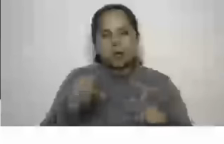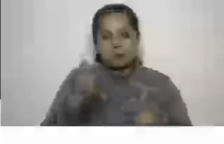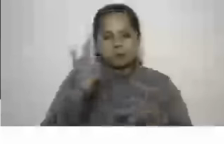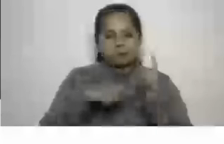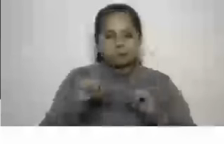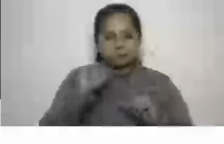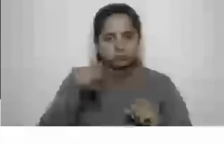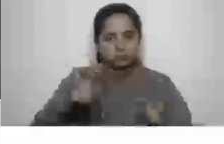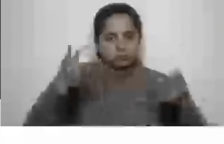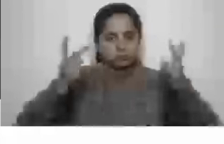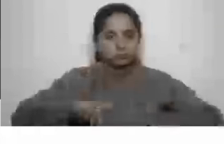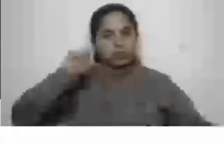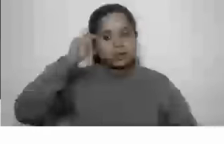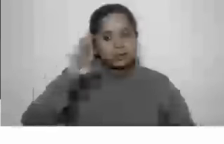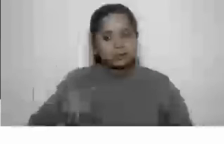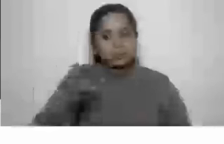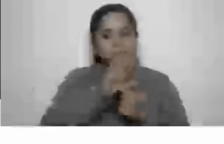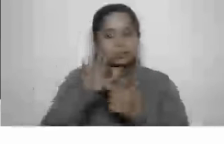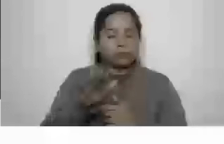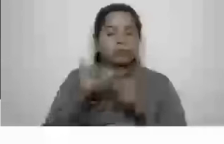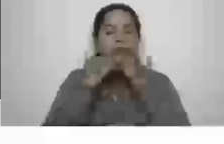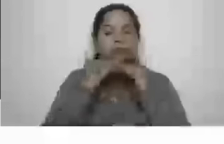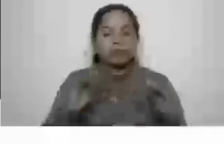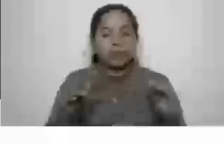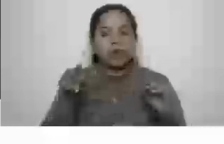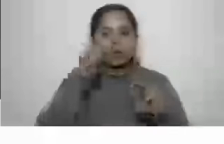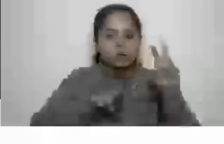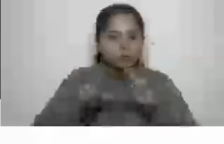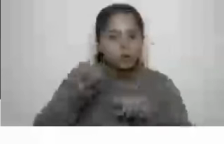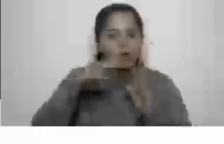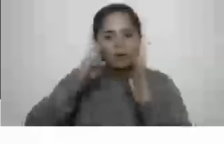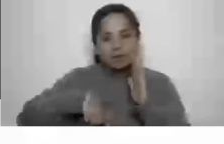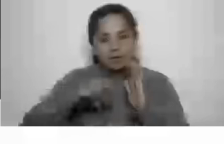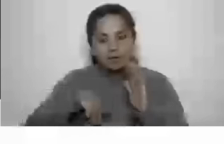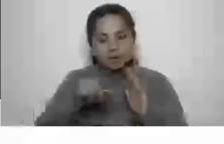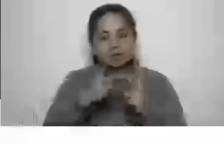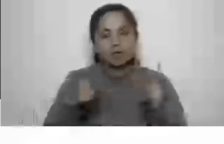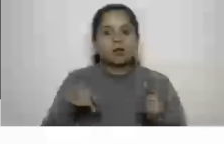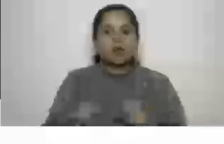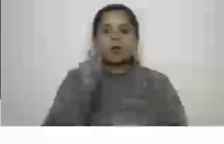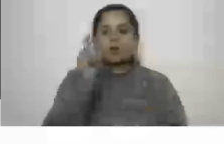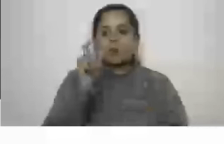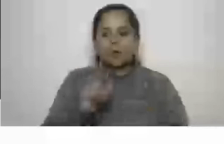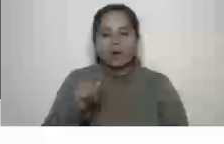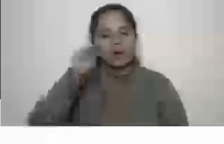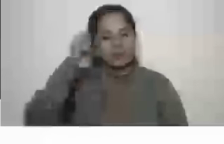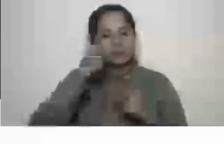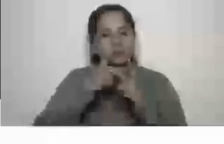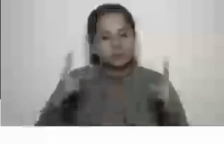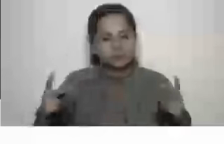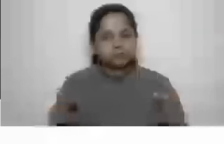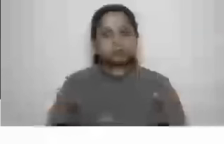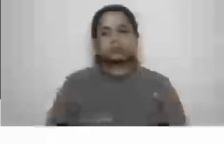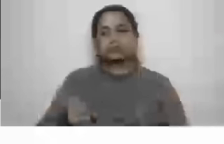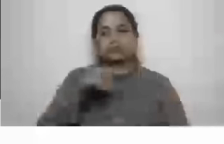into English facilitates students' comprehension, leading to developing vocabulary in English. So